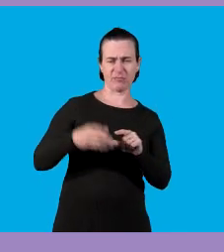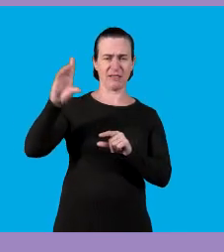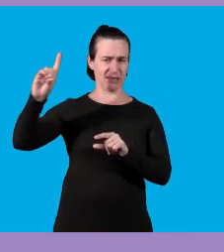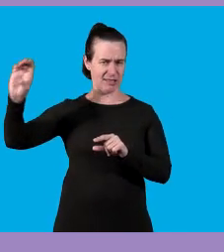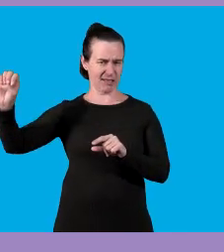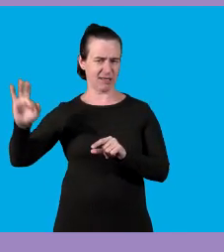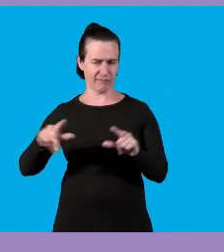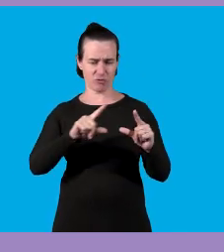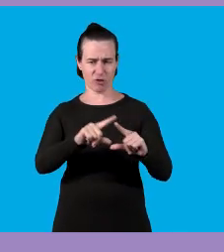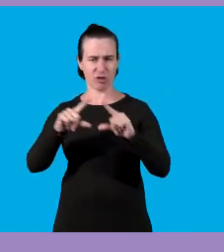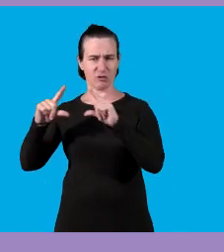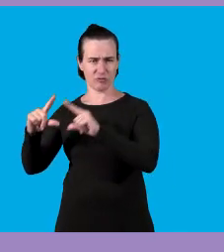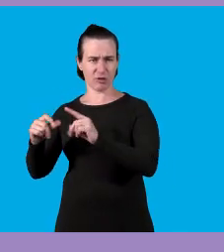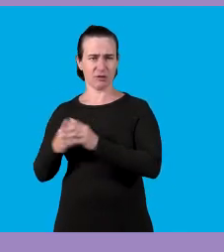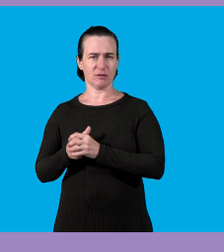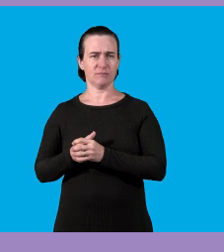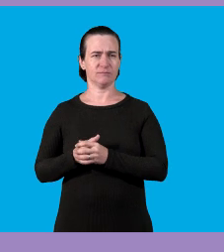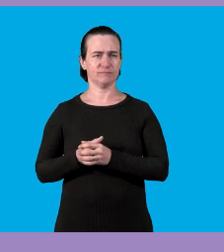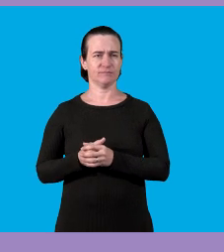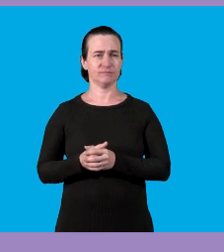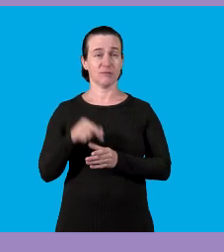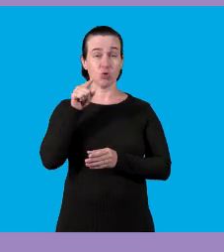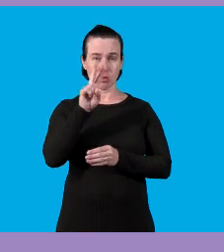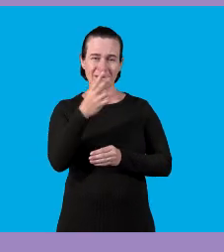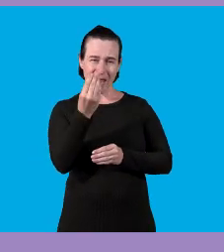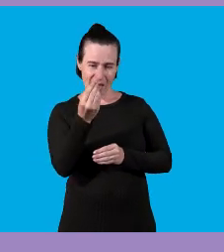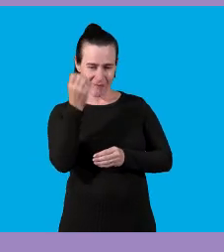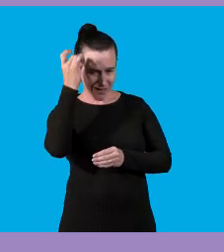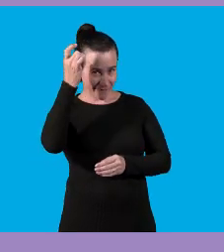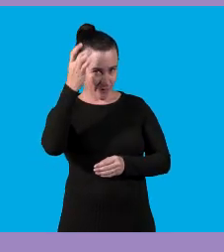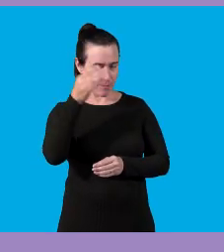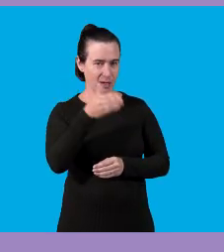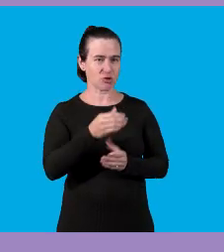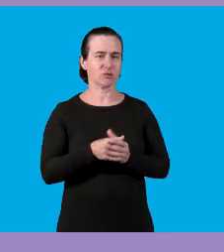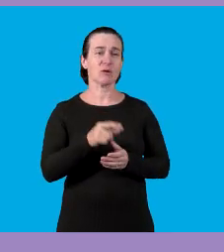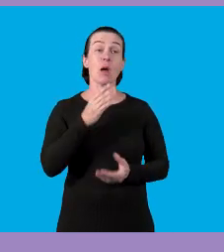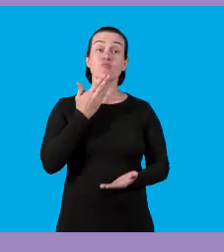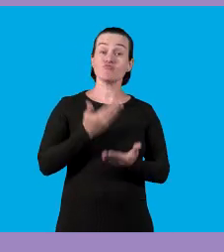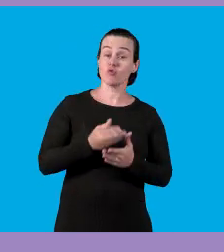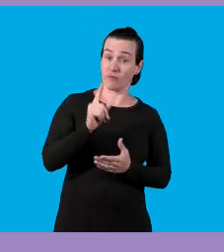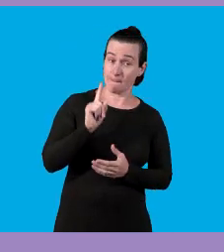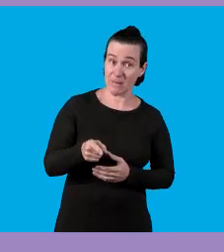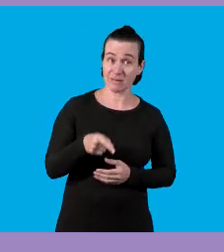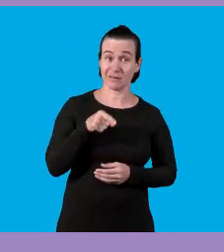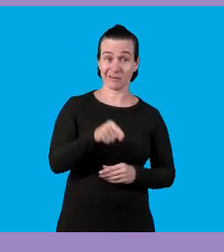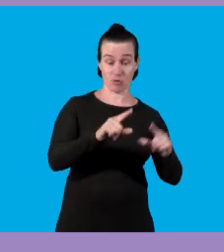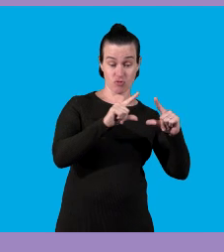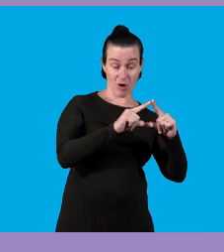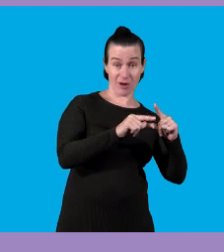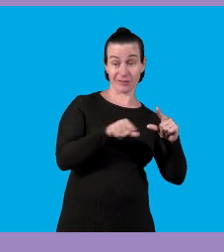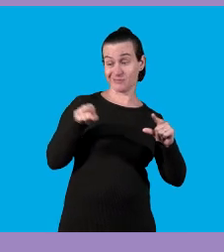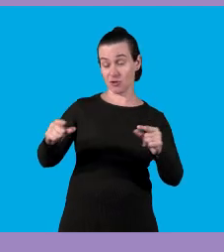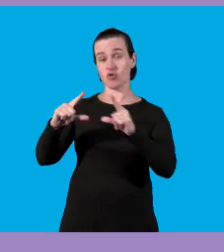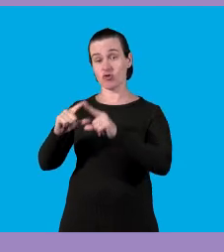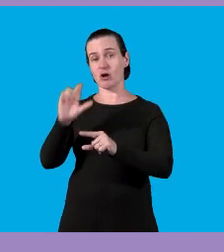DEF, the marked sides are equal. Prove that triangle ABC is congruent to